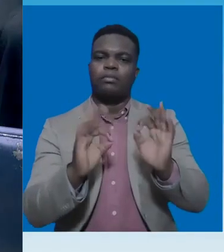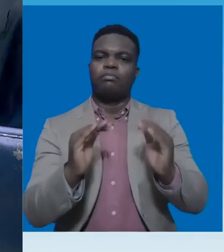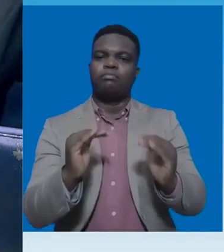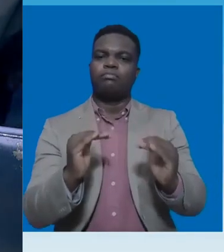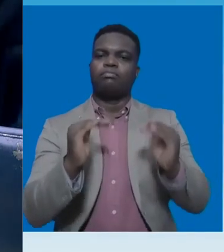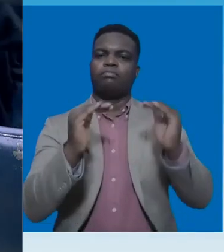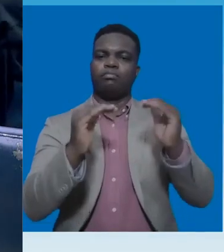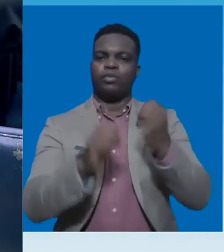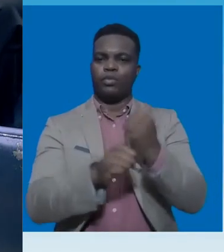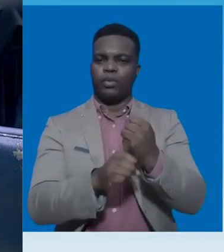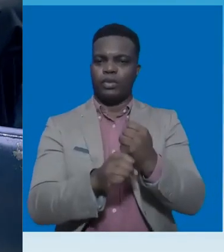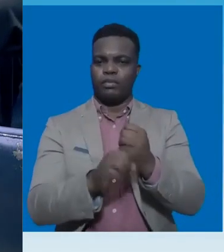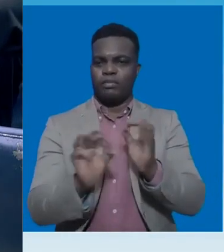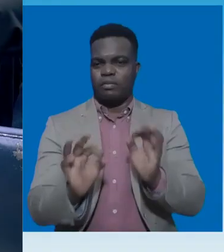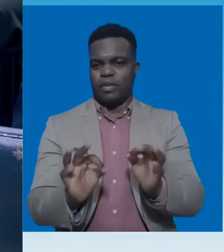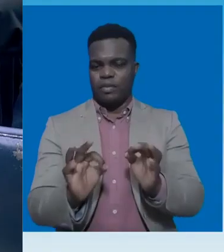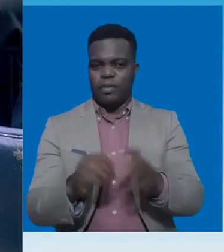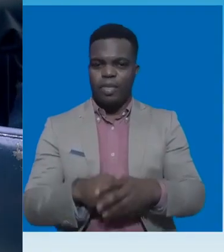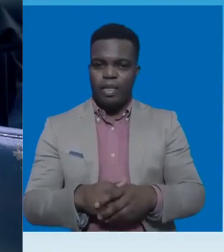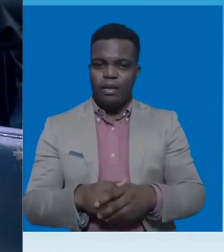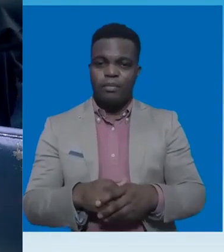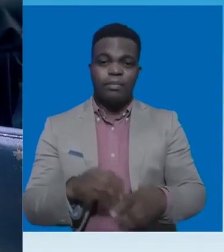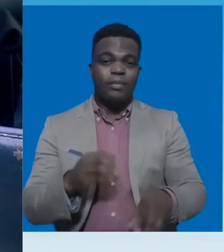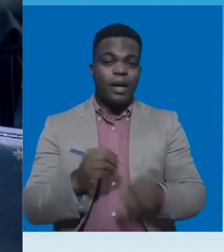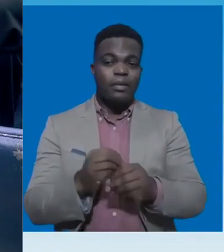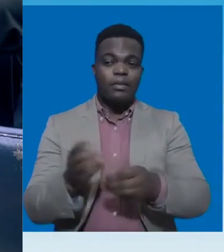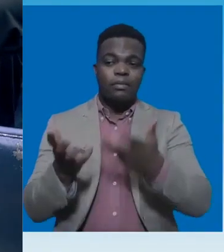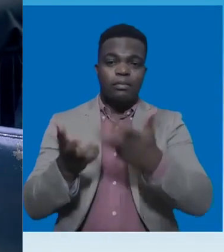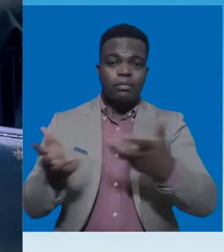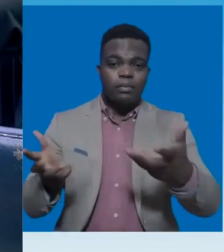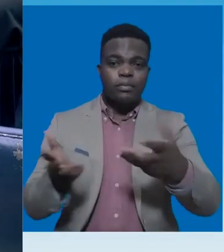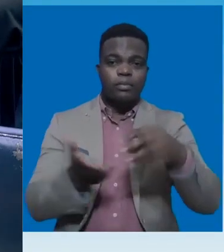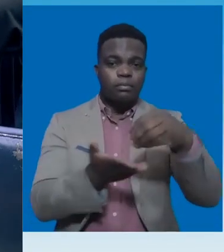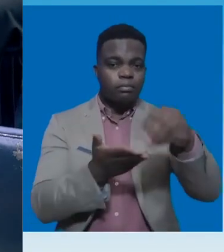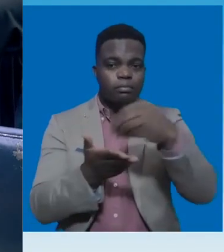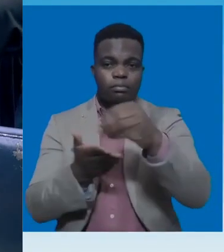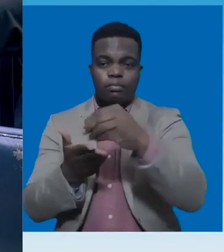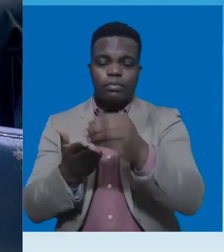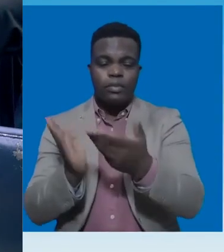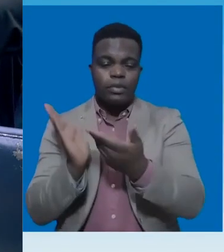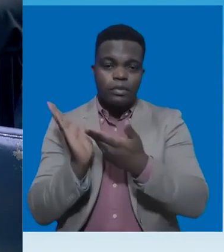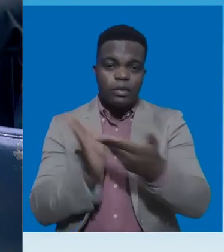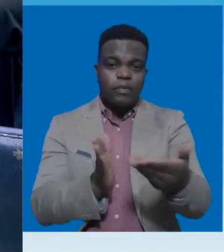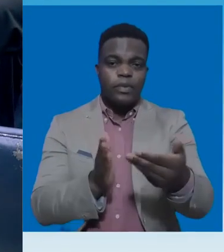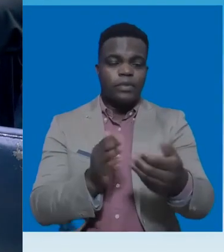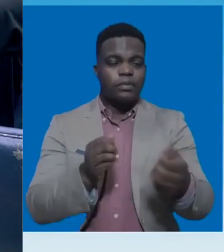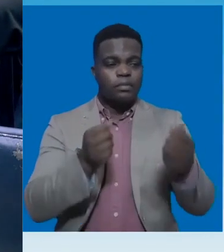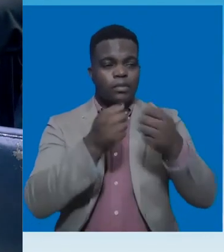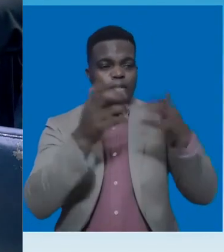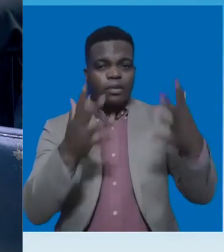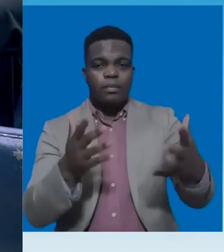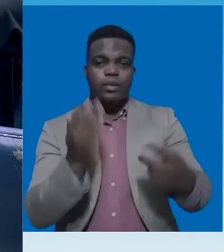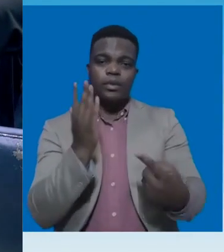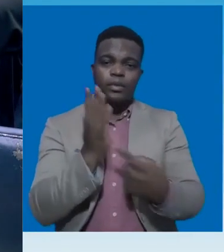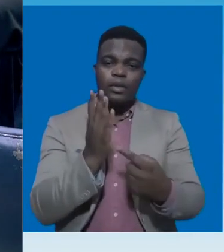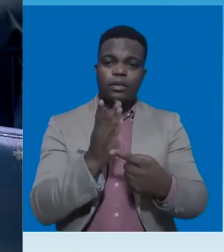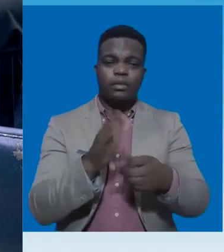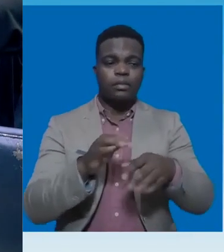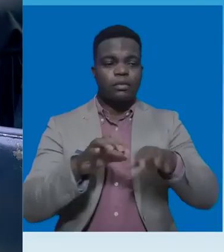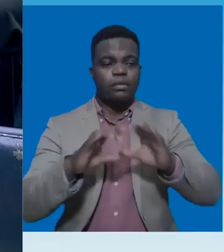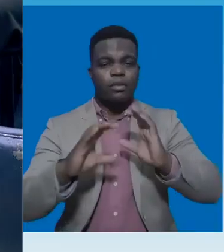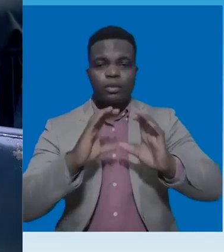as infrastructure, ICT, and communications must meet accessibility